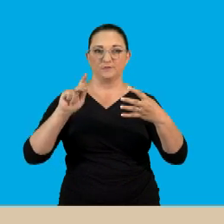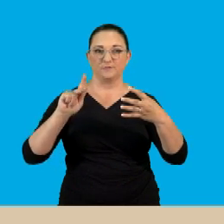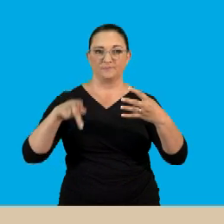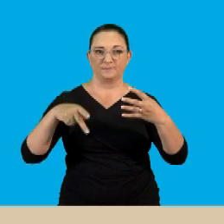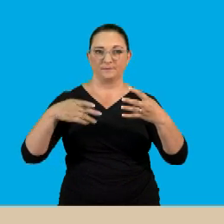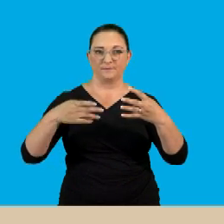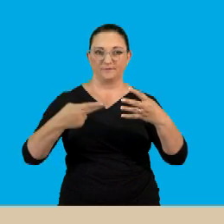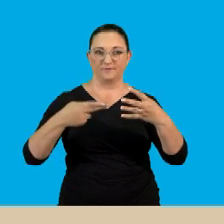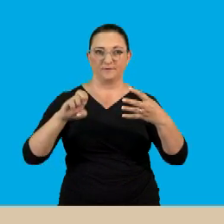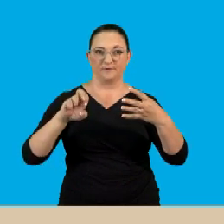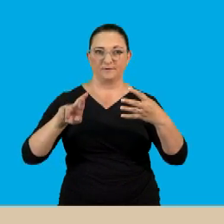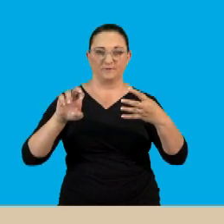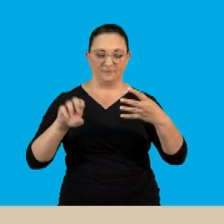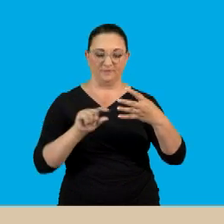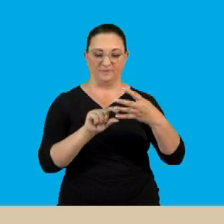troposphere.